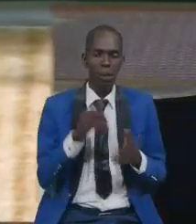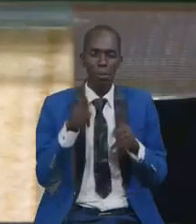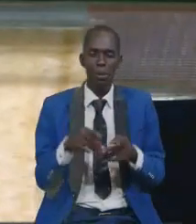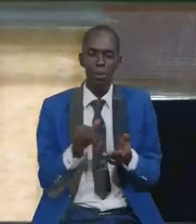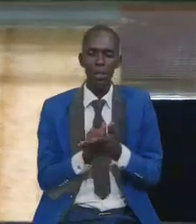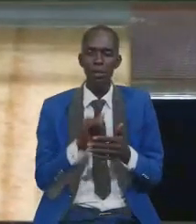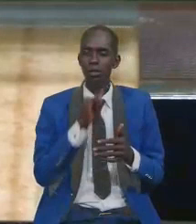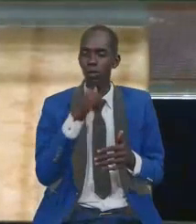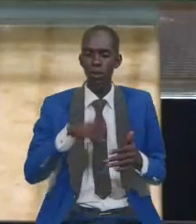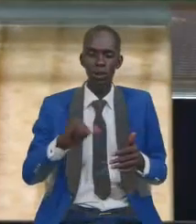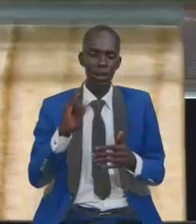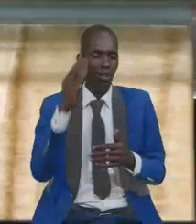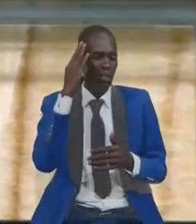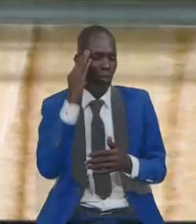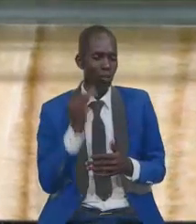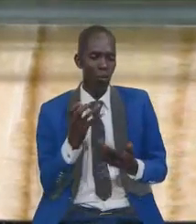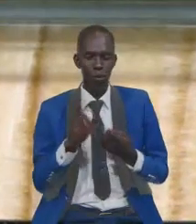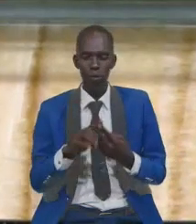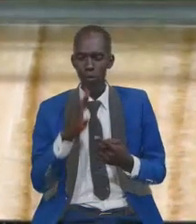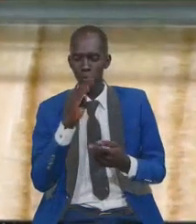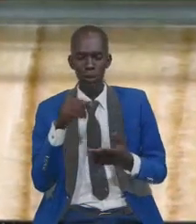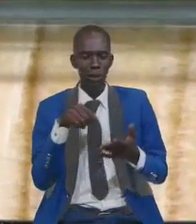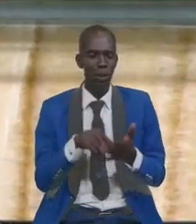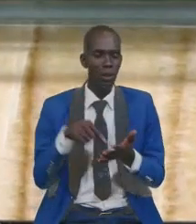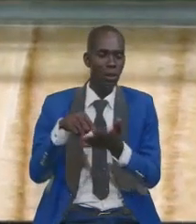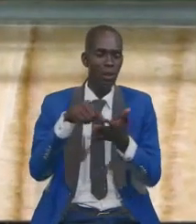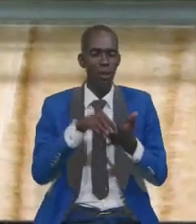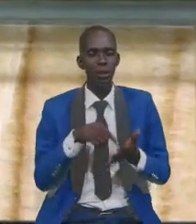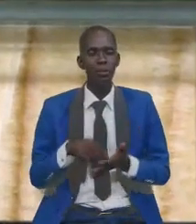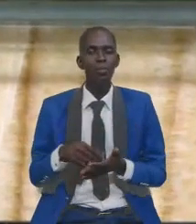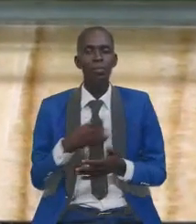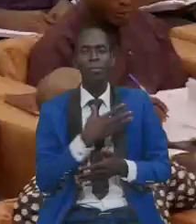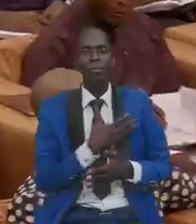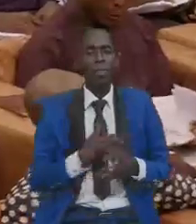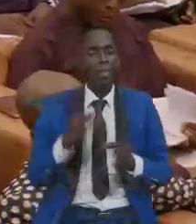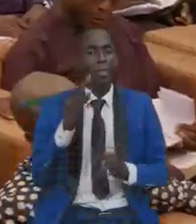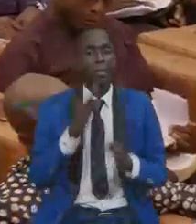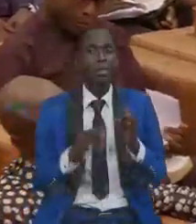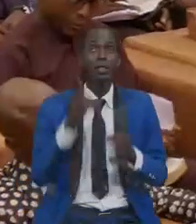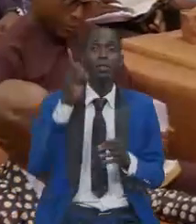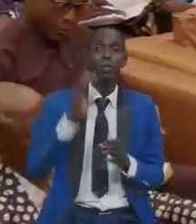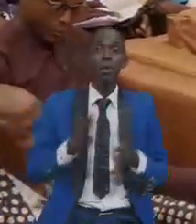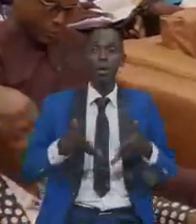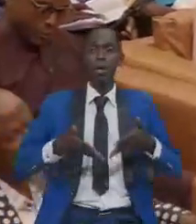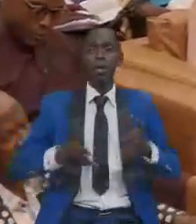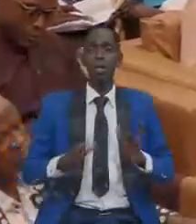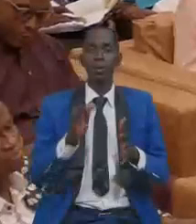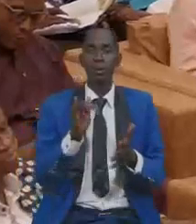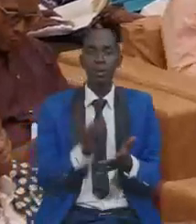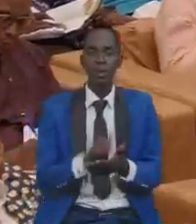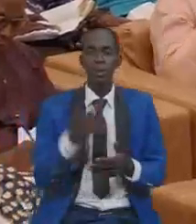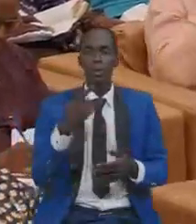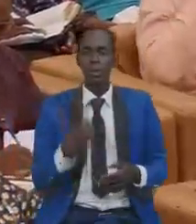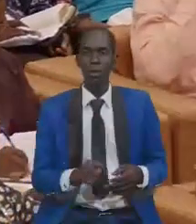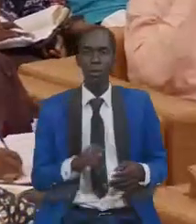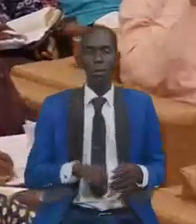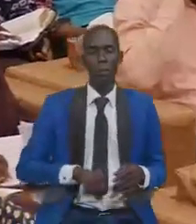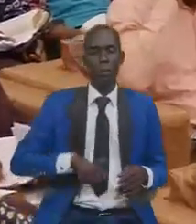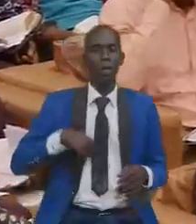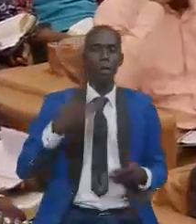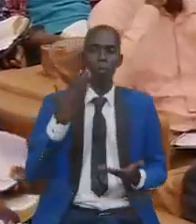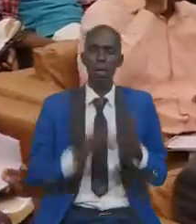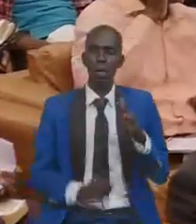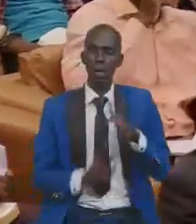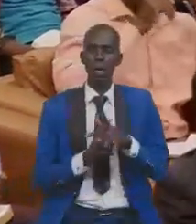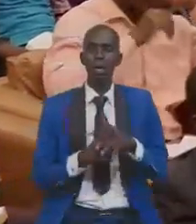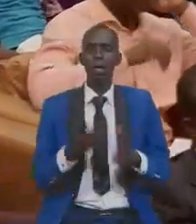called wants to be here or there. And if God allows that, the pride may come, and the